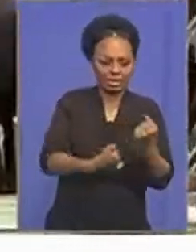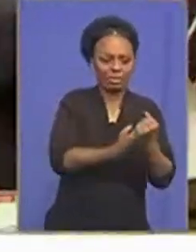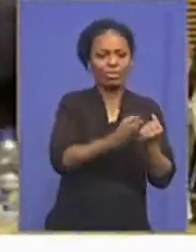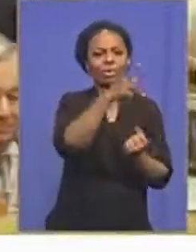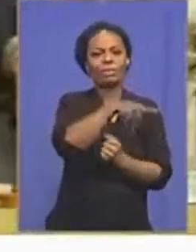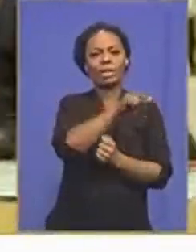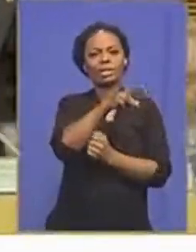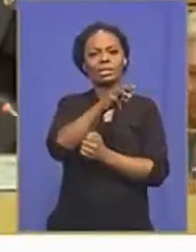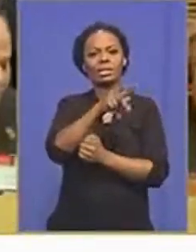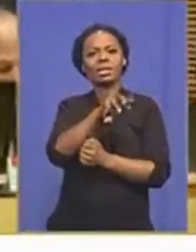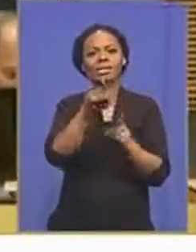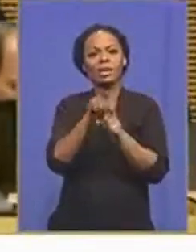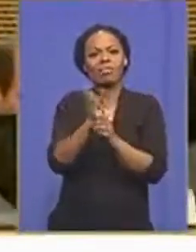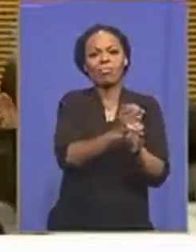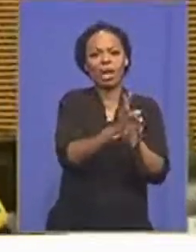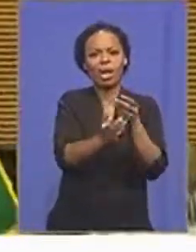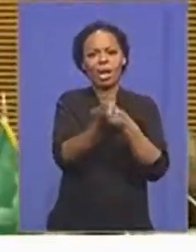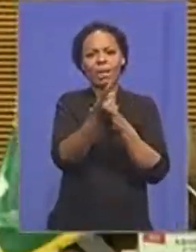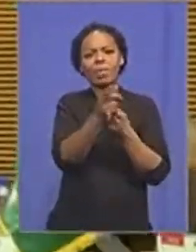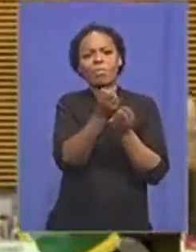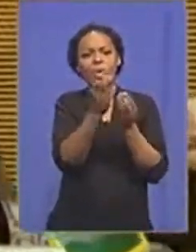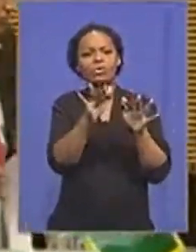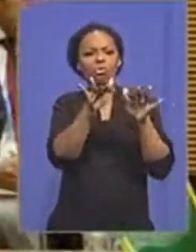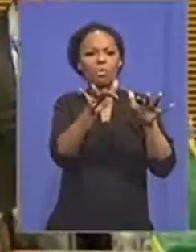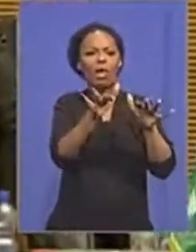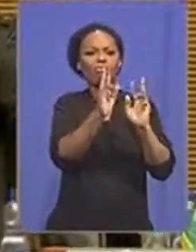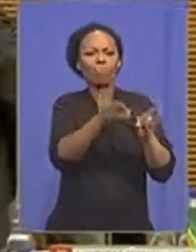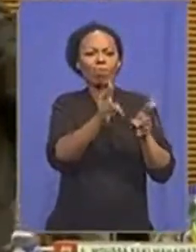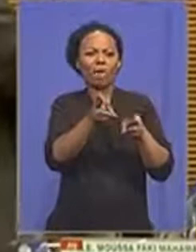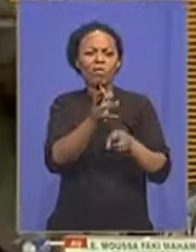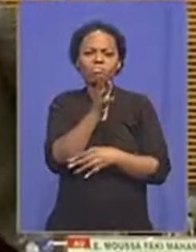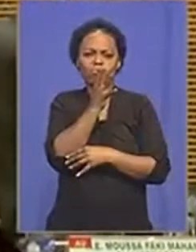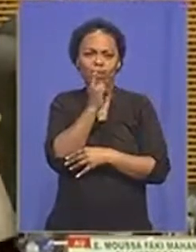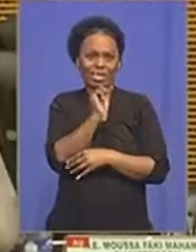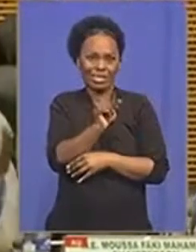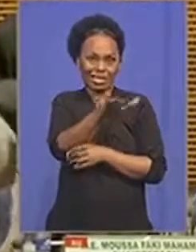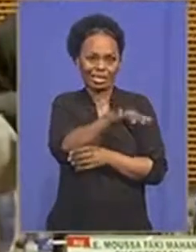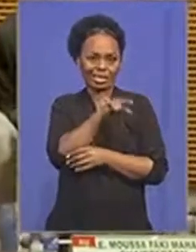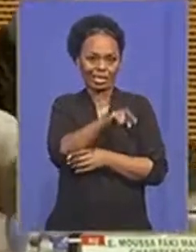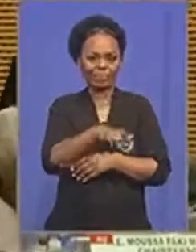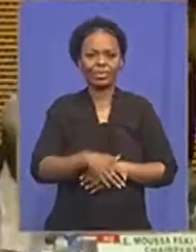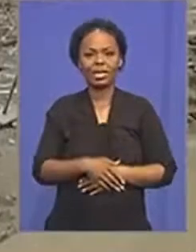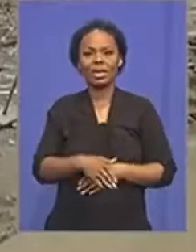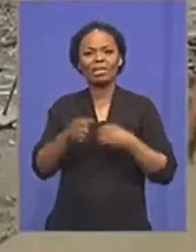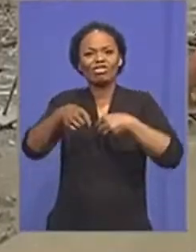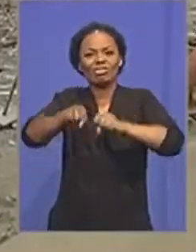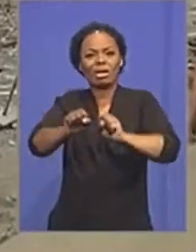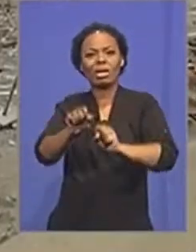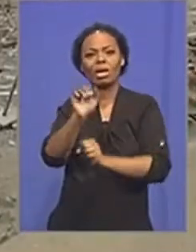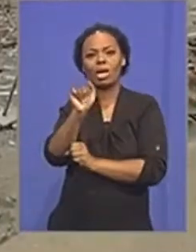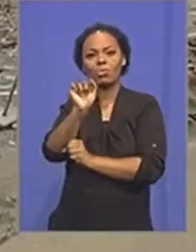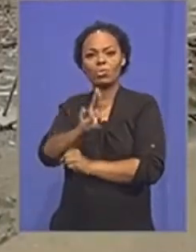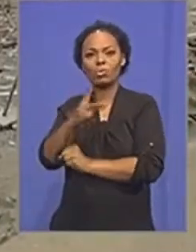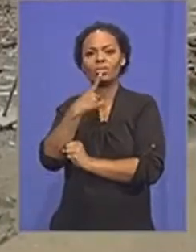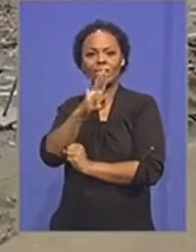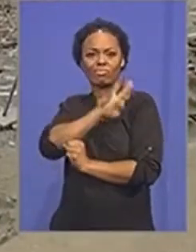Gaza Strip moo baahi ba Palestina ba hlokahetseng ka bongata. Modulasetulo wa Commission wa AU Musa Faki Mahomed o re diketso tsa sesole